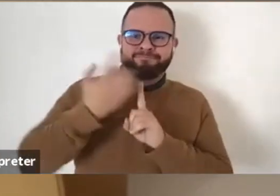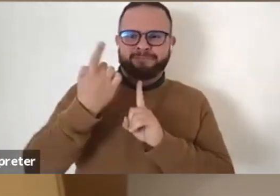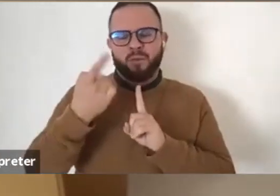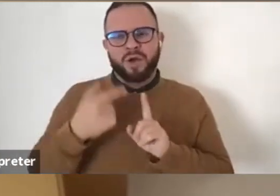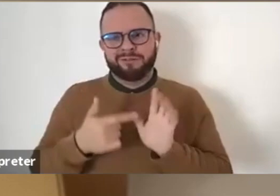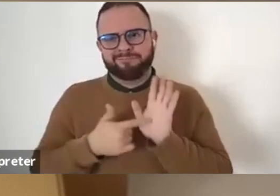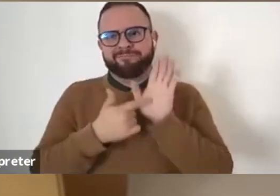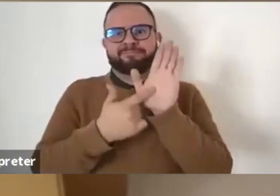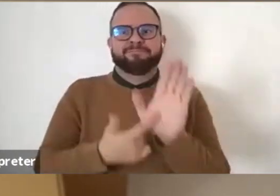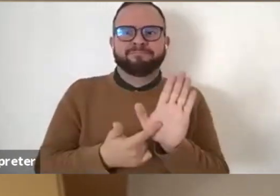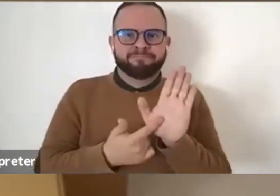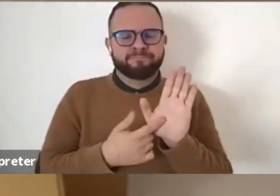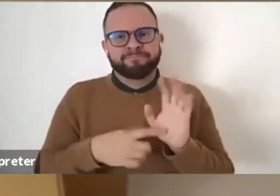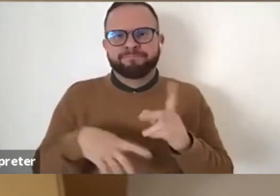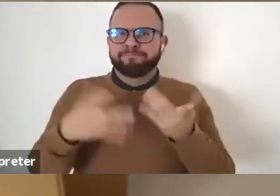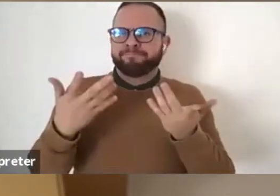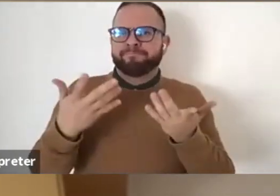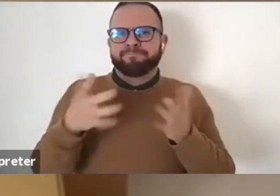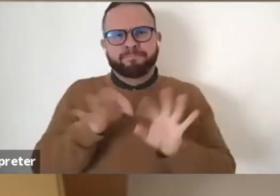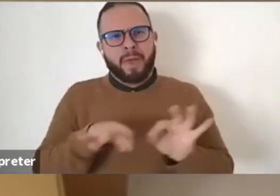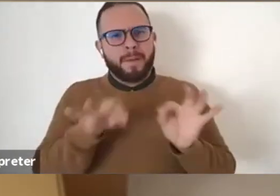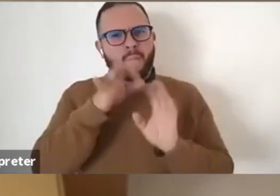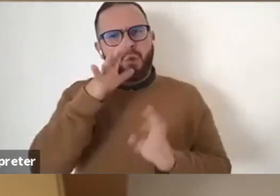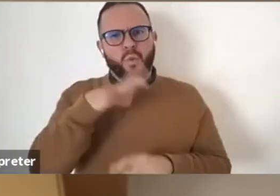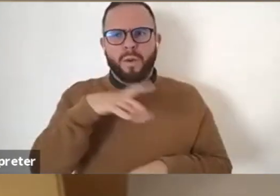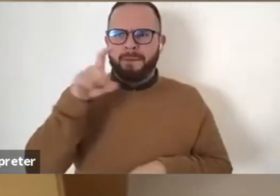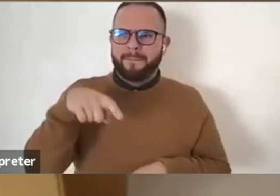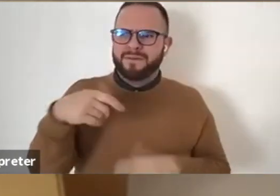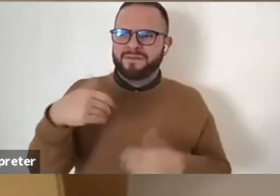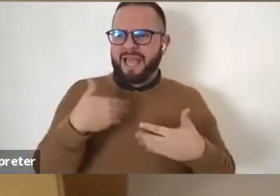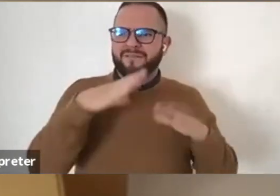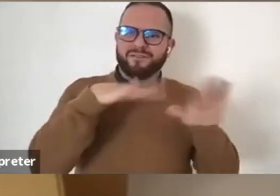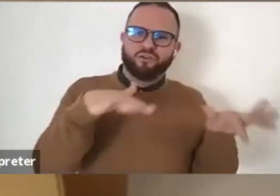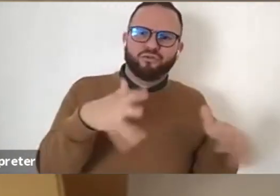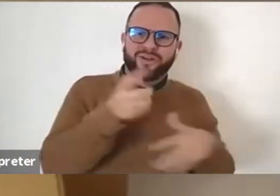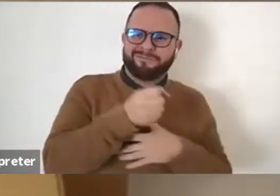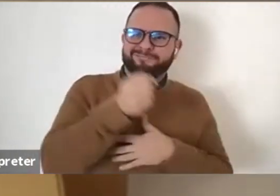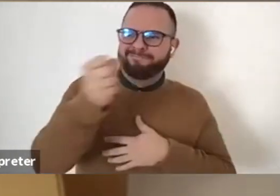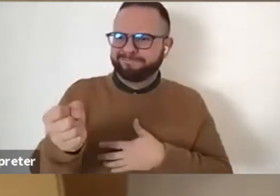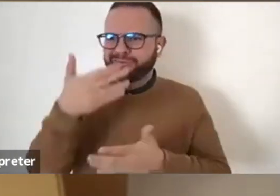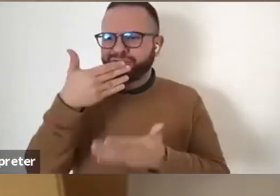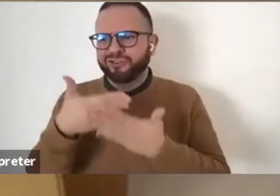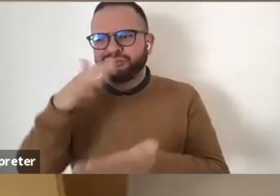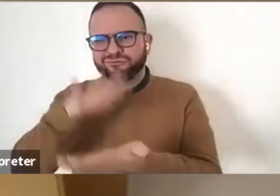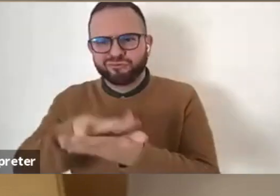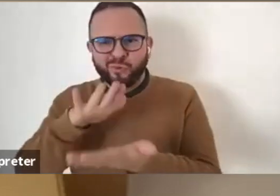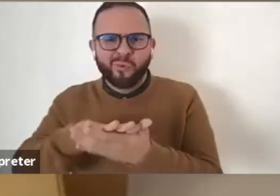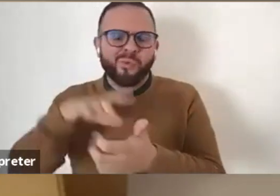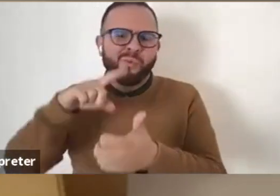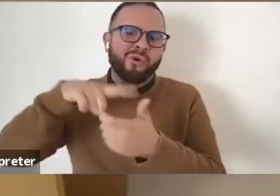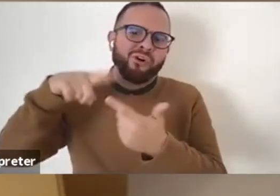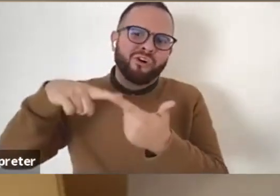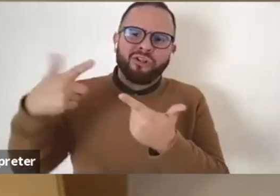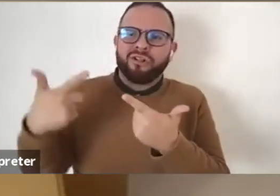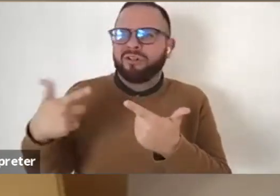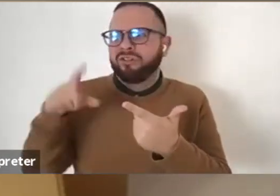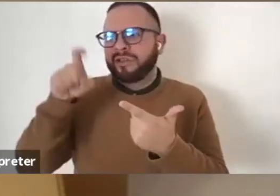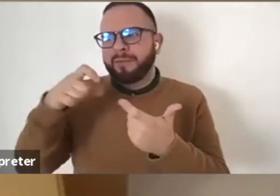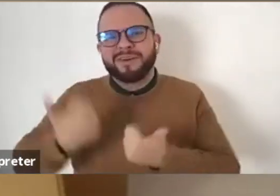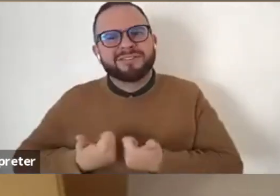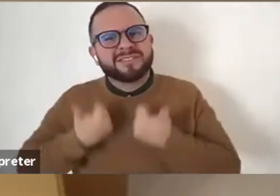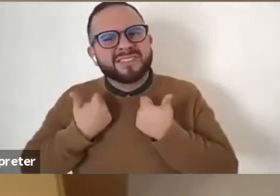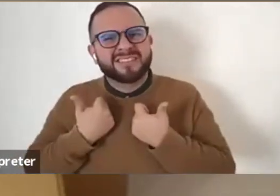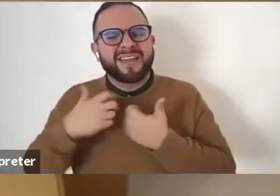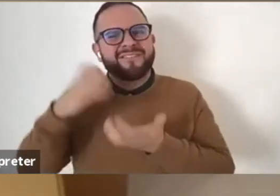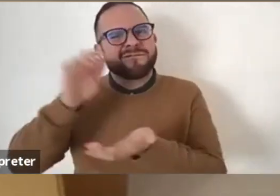have children in a good school, to live in rich area,